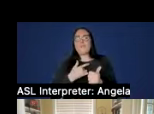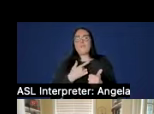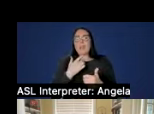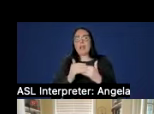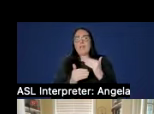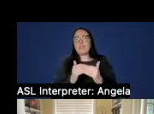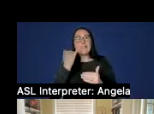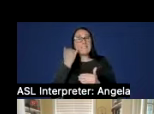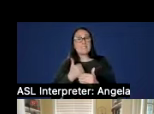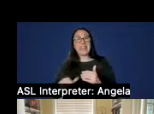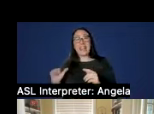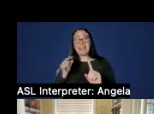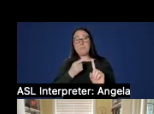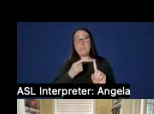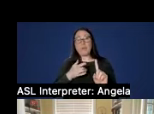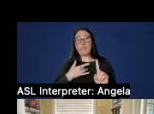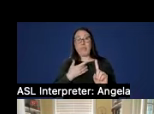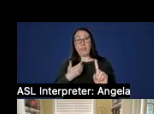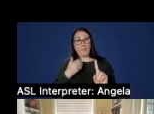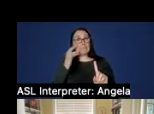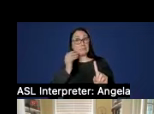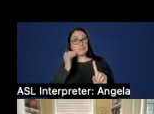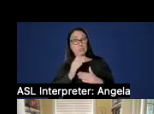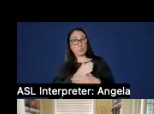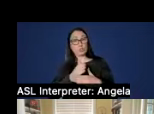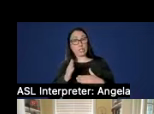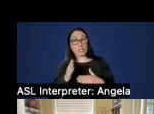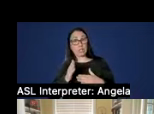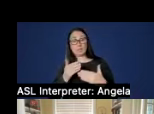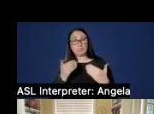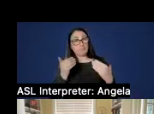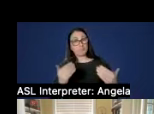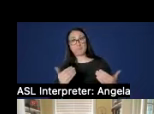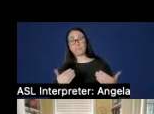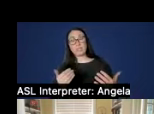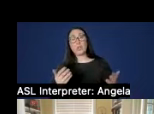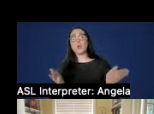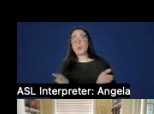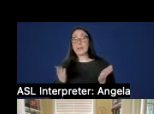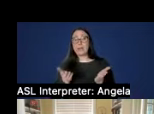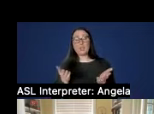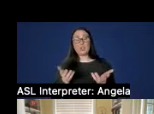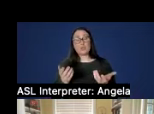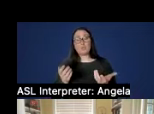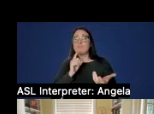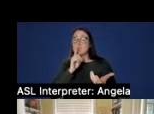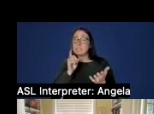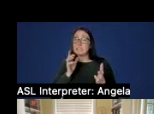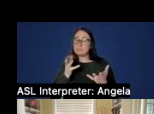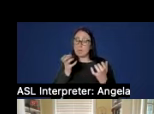some experience to share. And so we're here to encourage that, and we would appreciate that